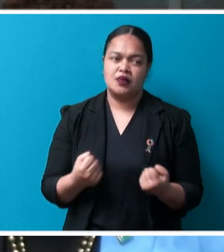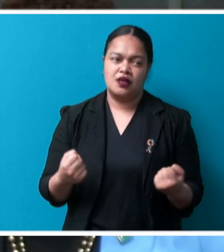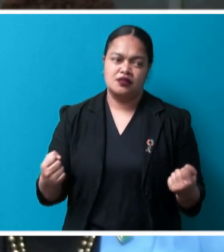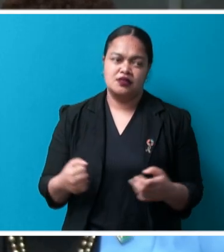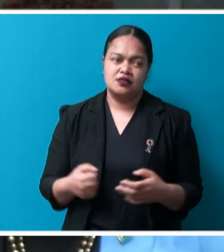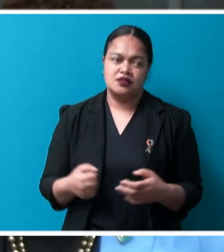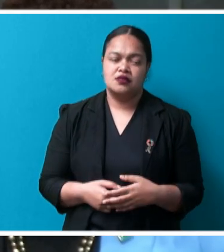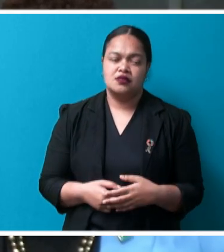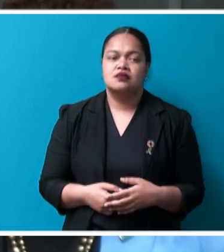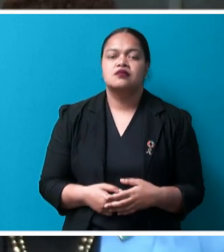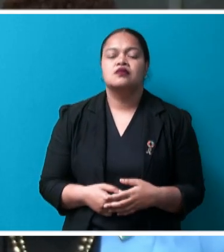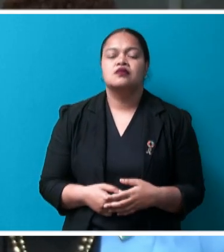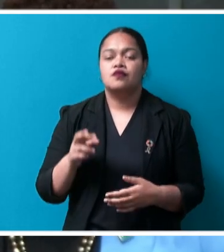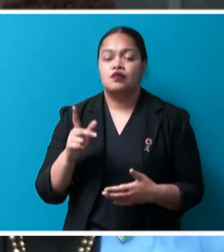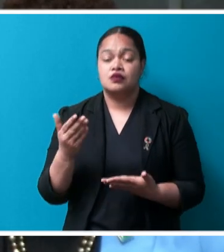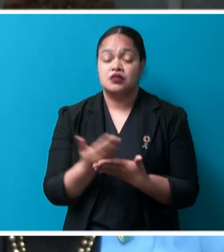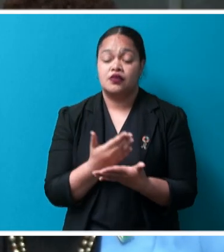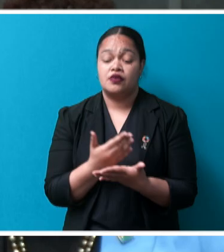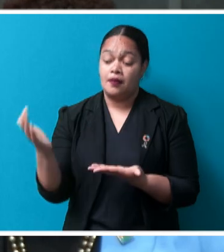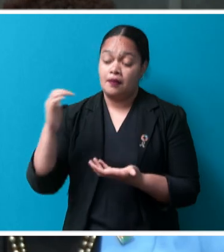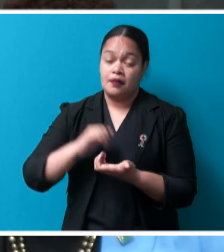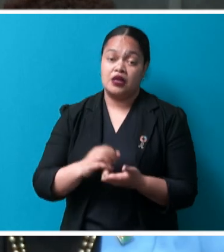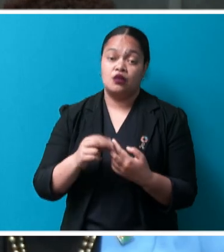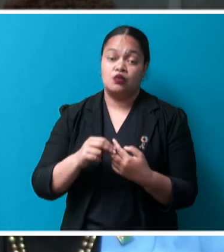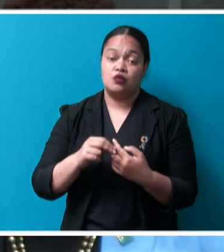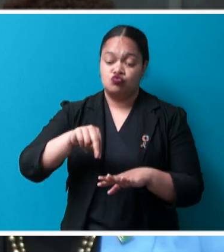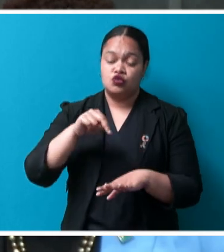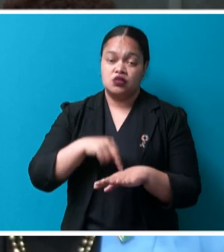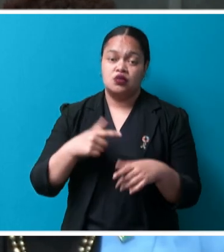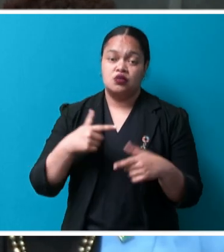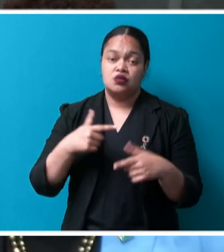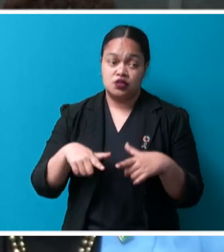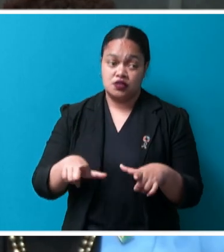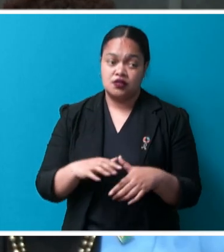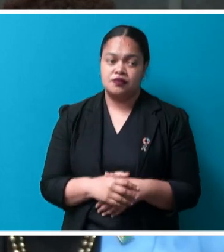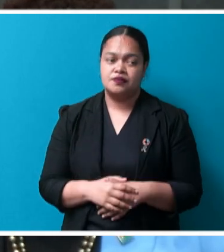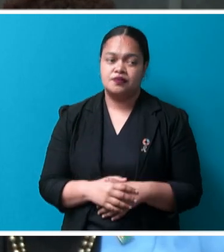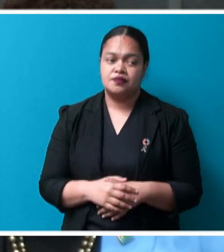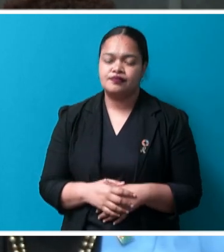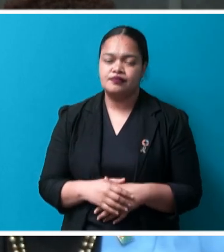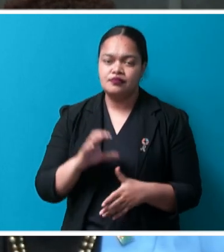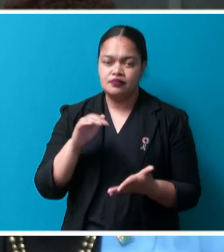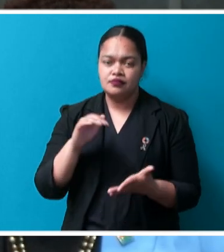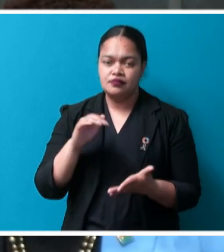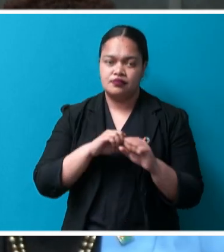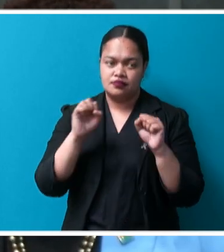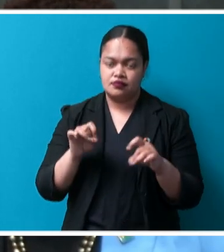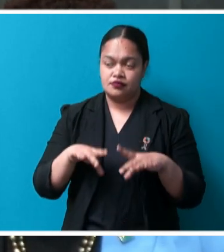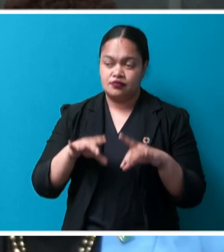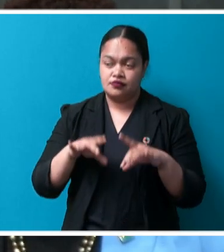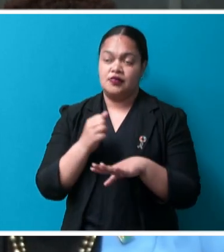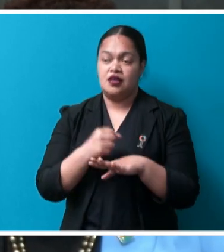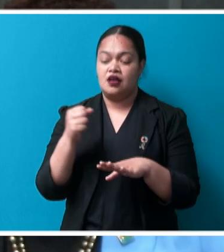Projected operational savings, partnering with regional logistics beyond essential systems backed by Australian government